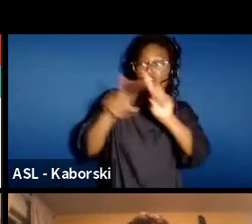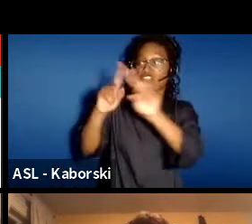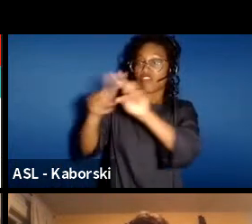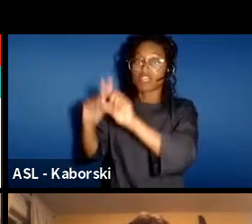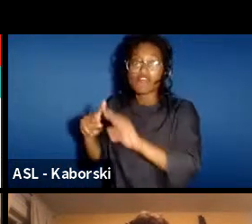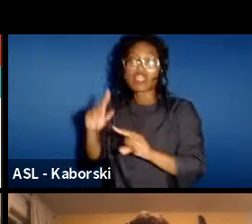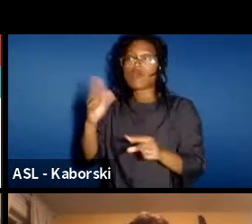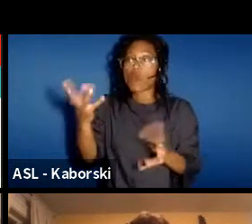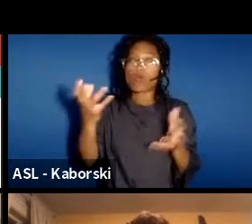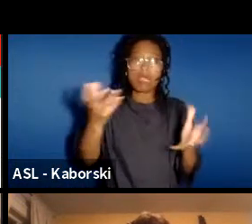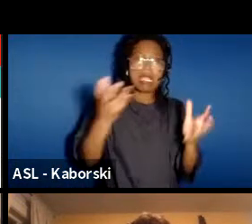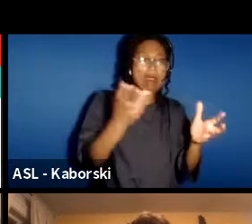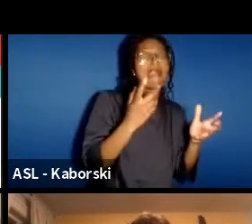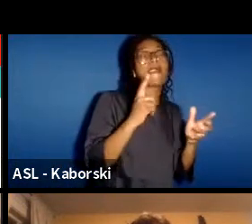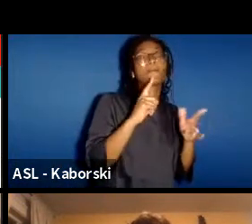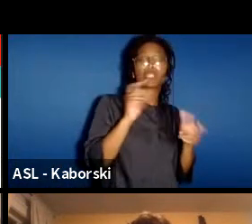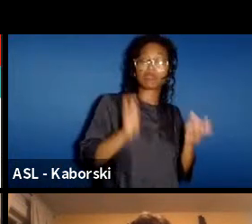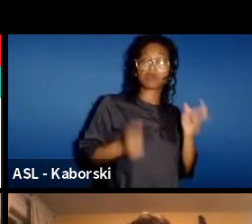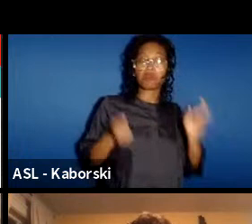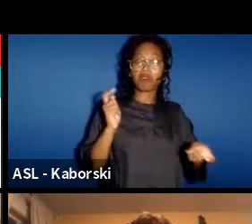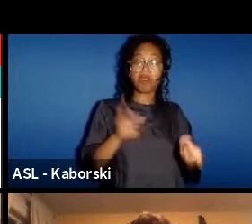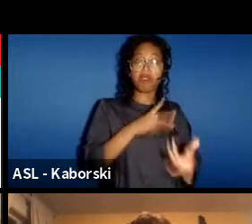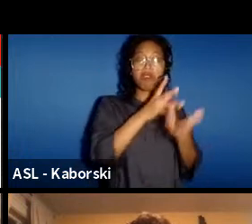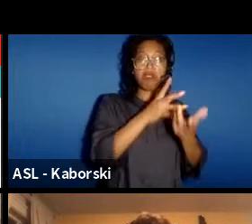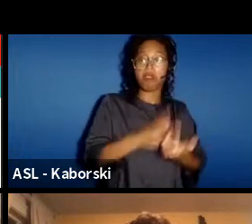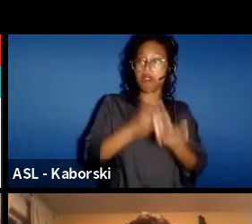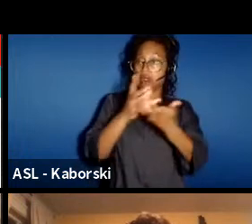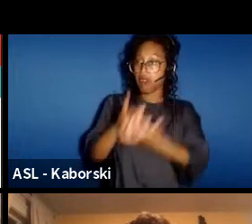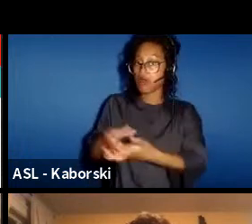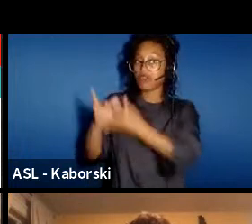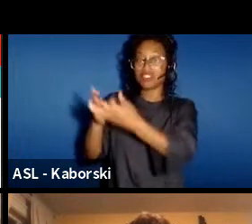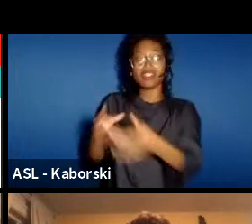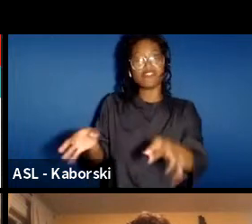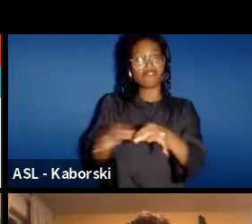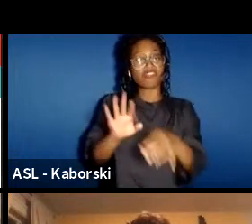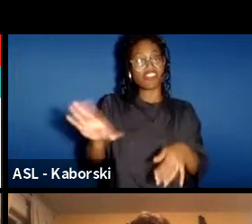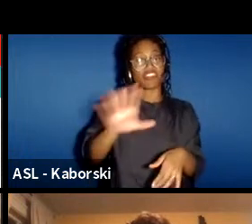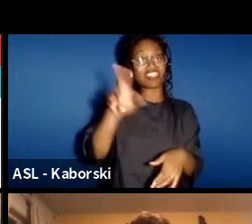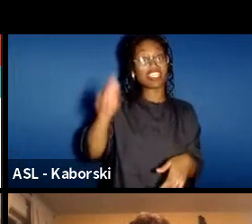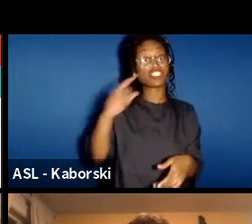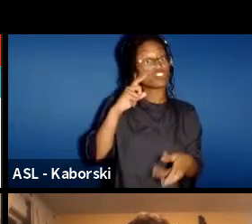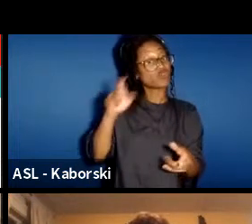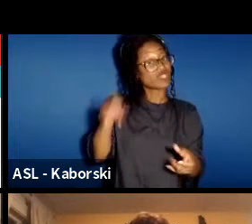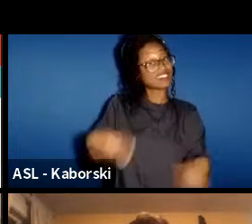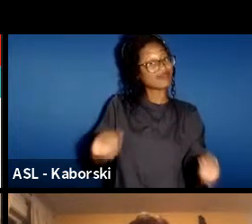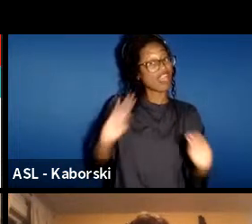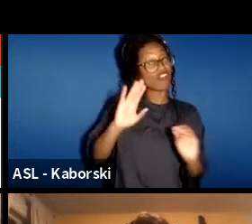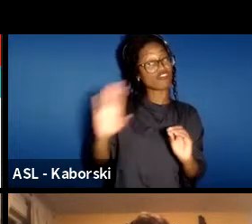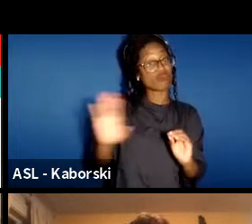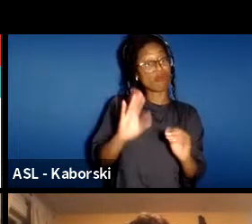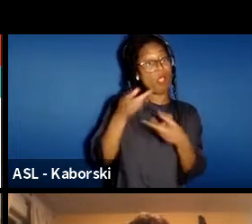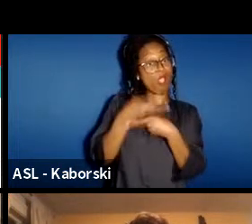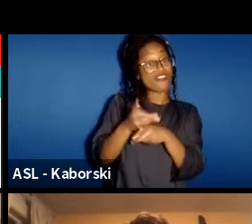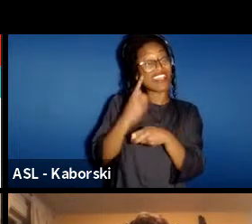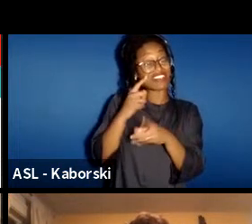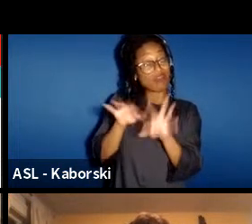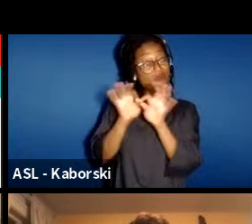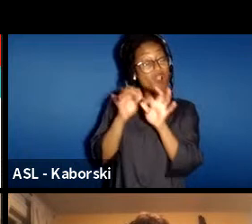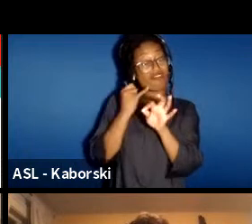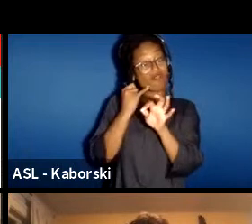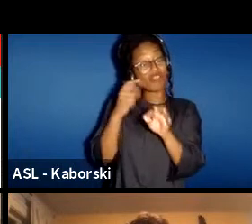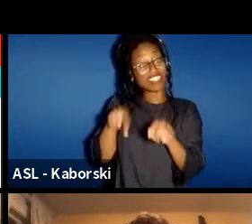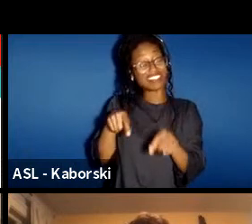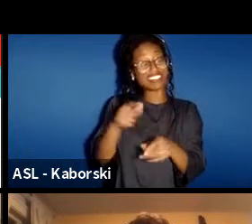you can customize certain elements to kind of fit those needs, because at the end of the day, it's about selling product. And that's the most important thing. If you want to get into the